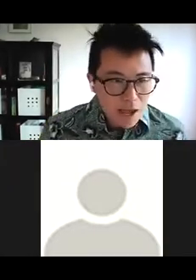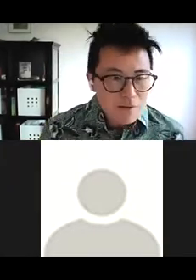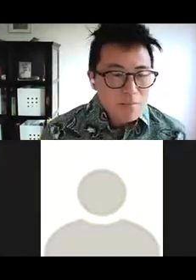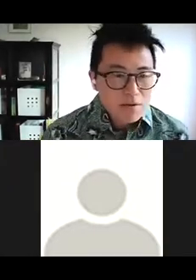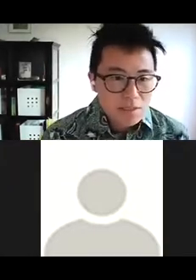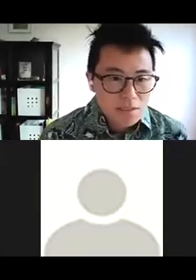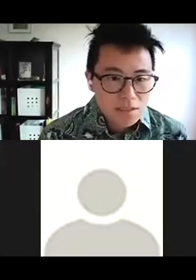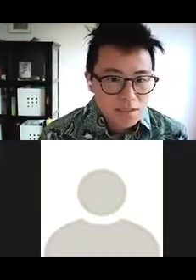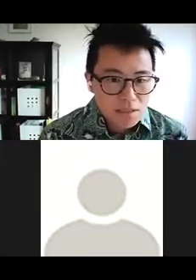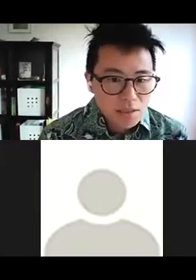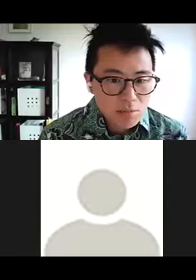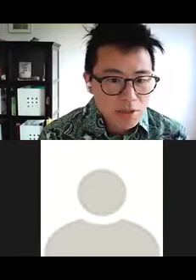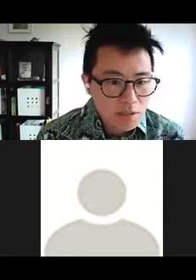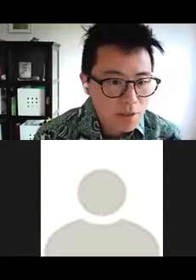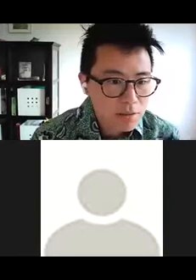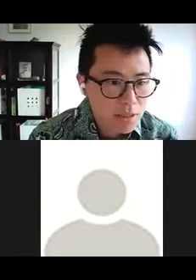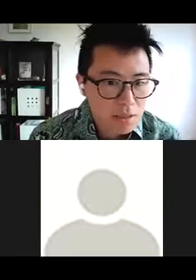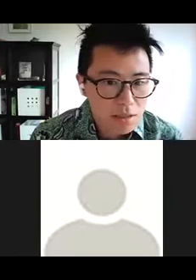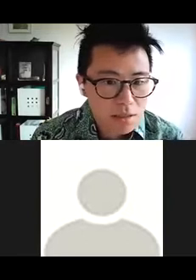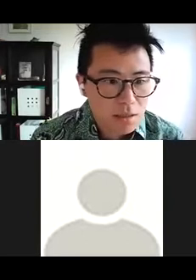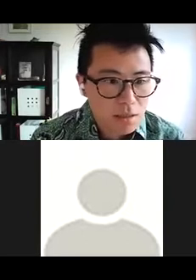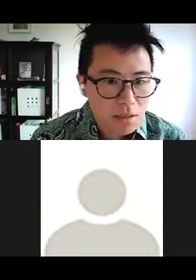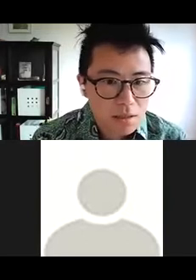Do we have about 6 participants?